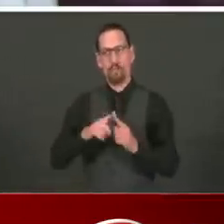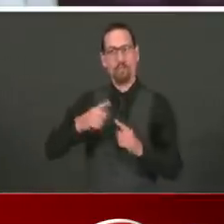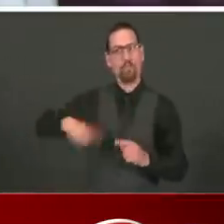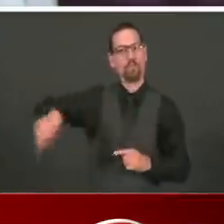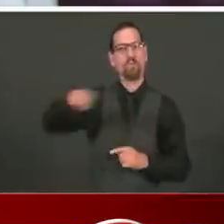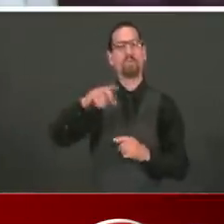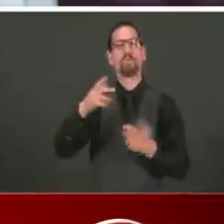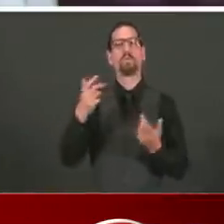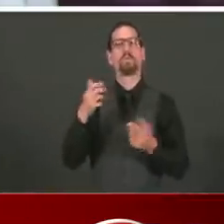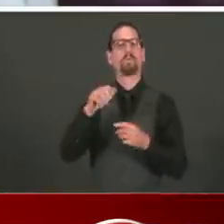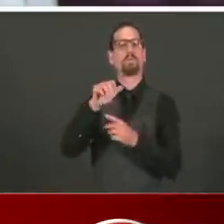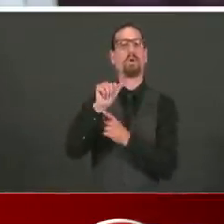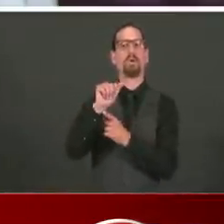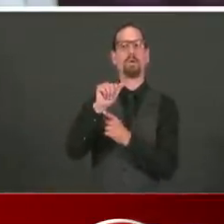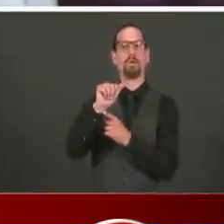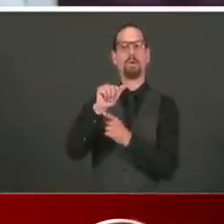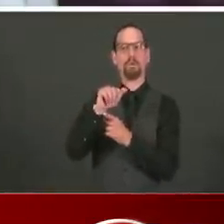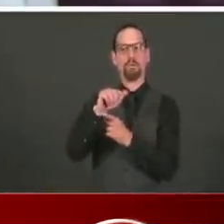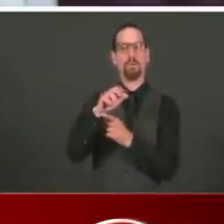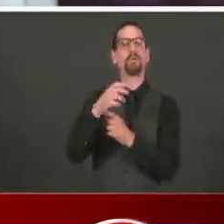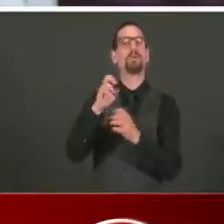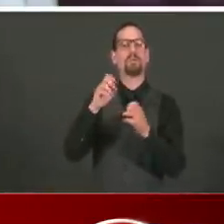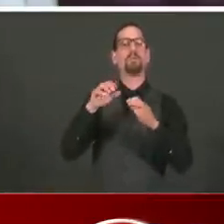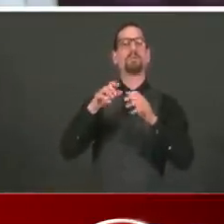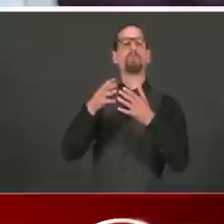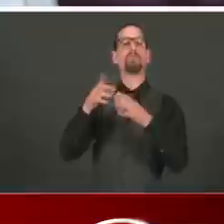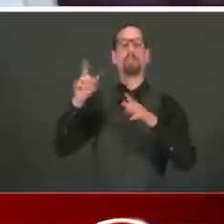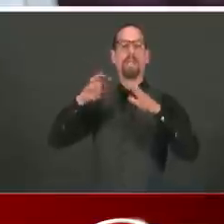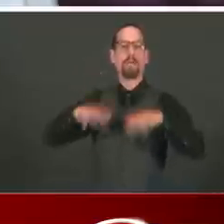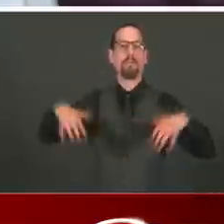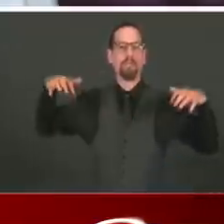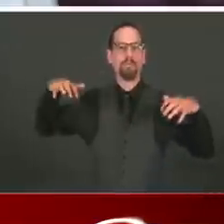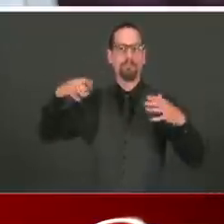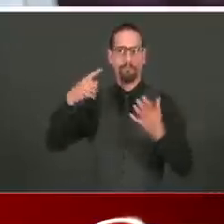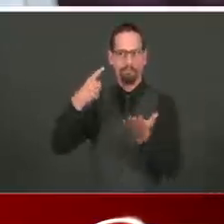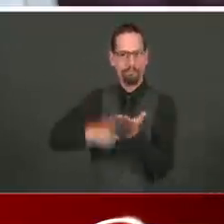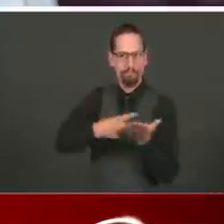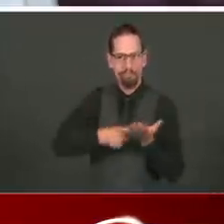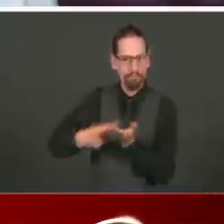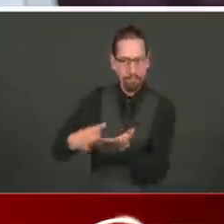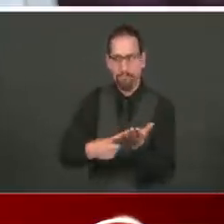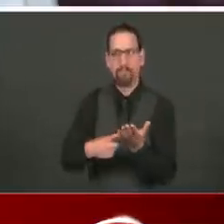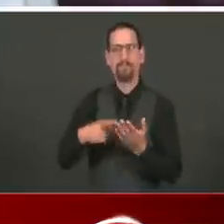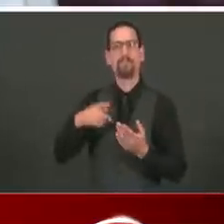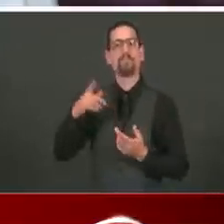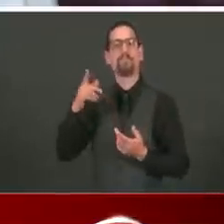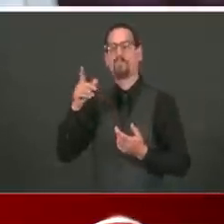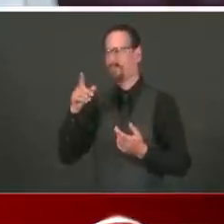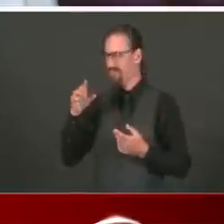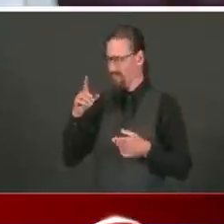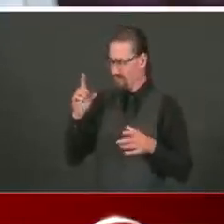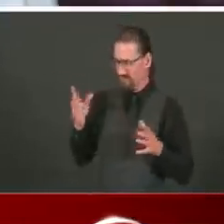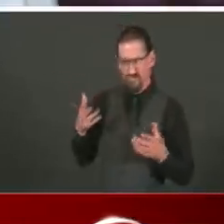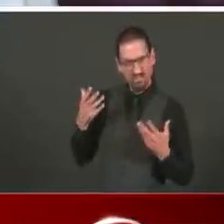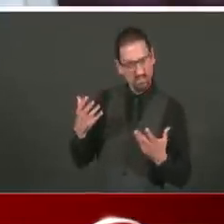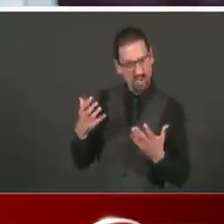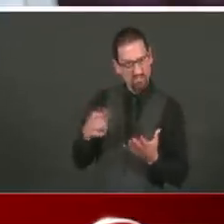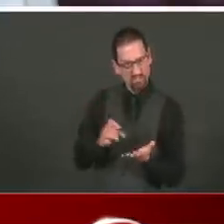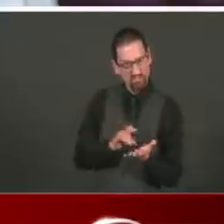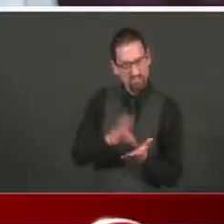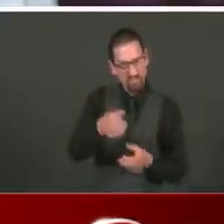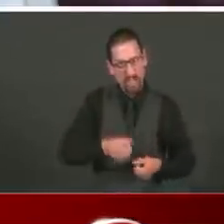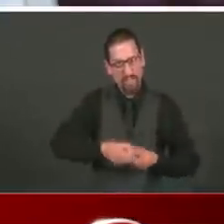based on source of income. It's wrong. If people have an ability to pay the rent, they shouldn't be discriminated